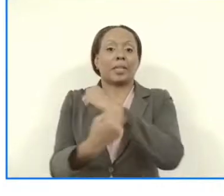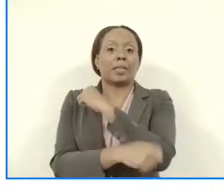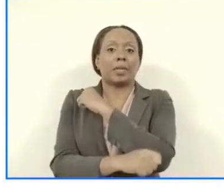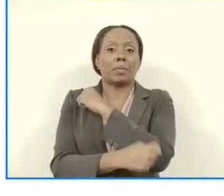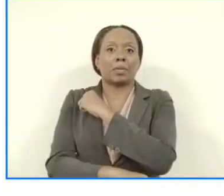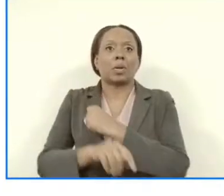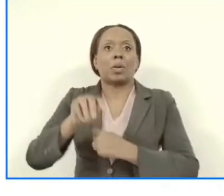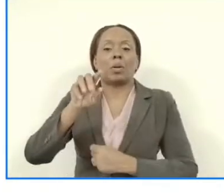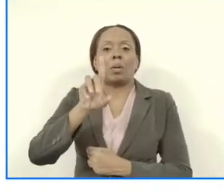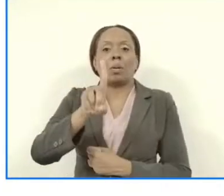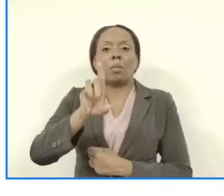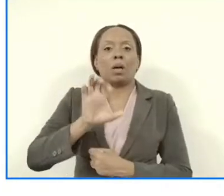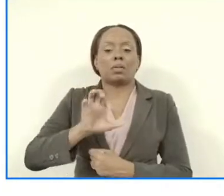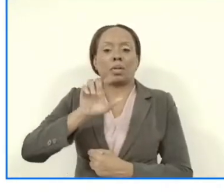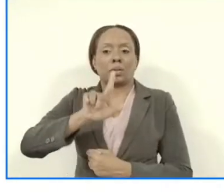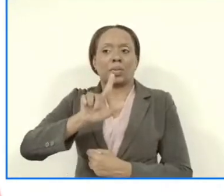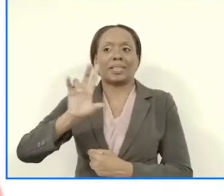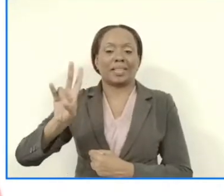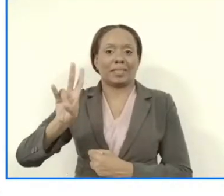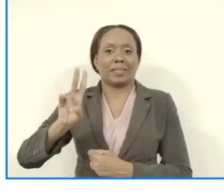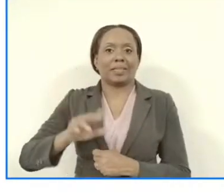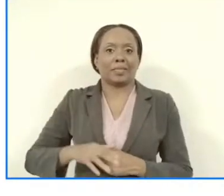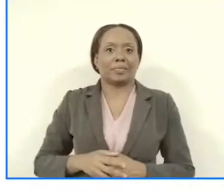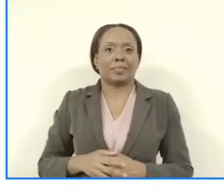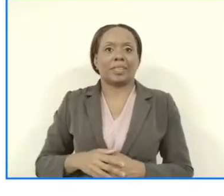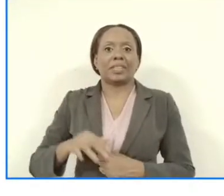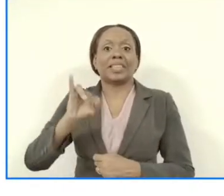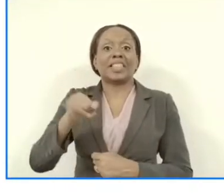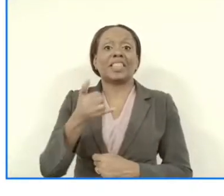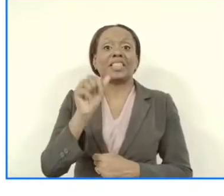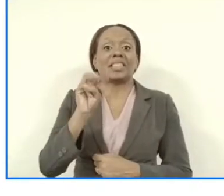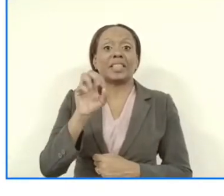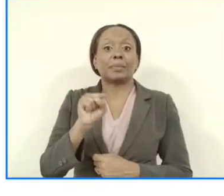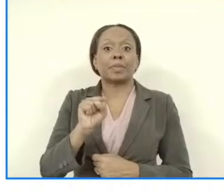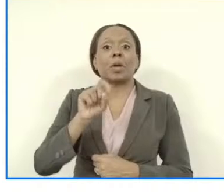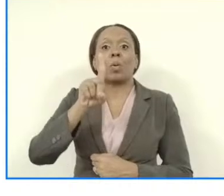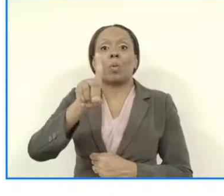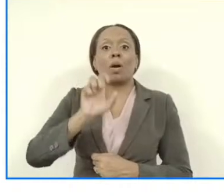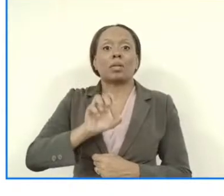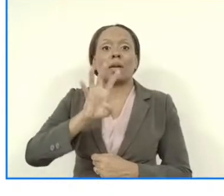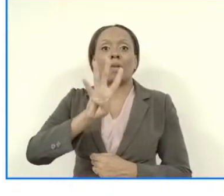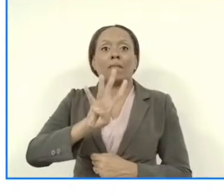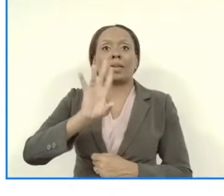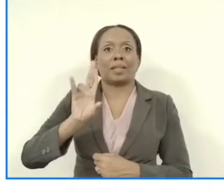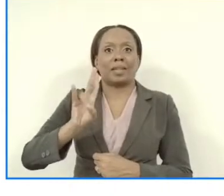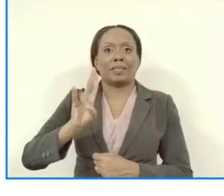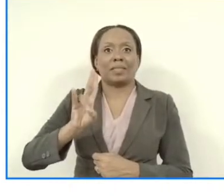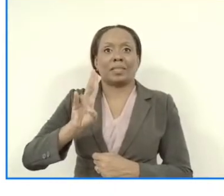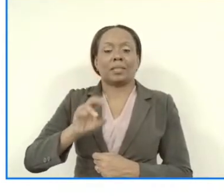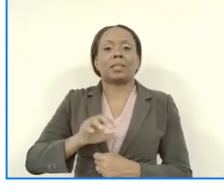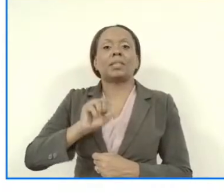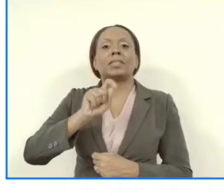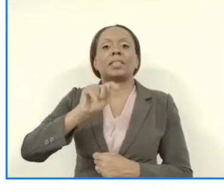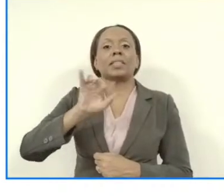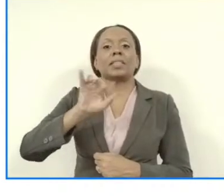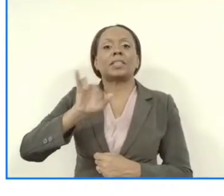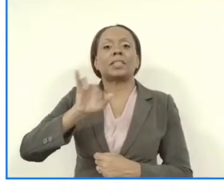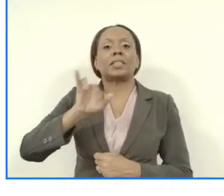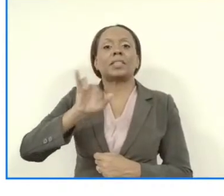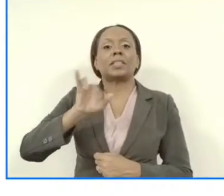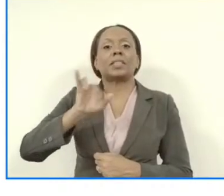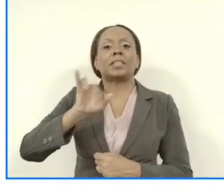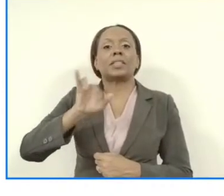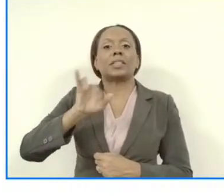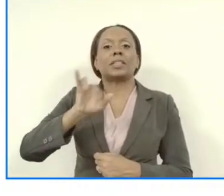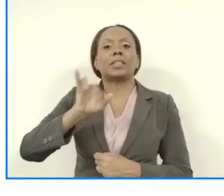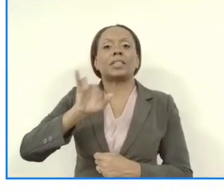Thomas, 127. In St. James, 147. St. John,